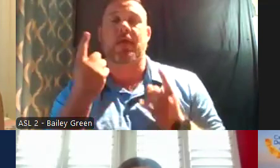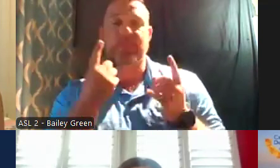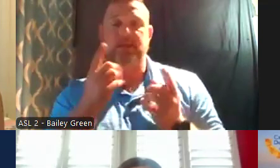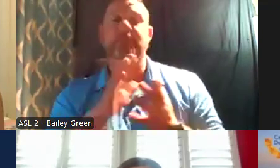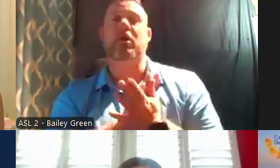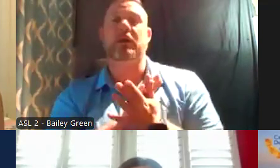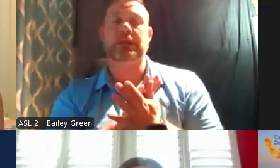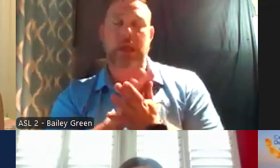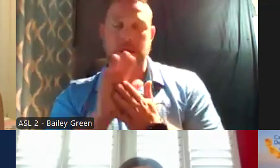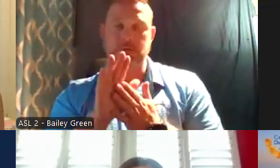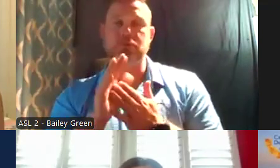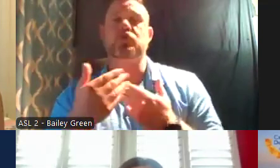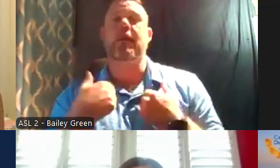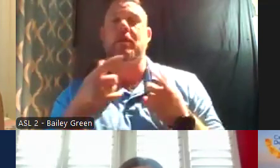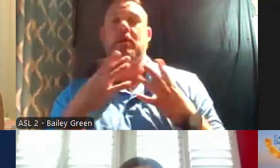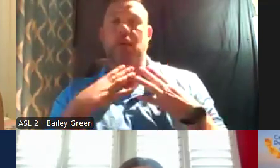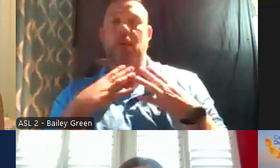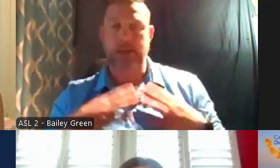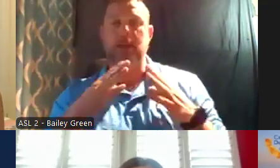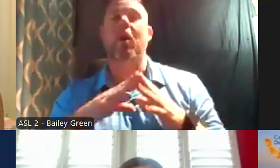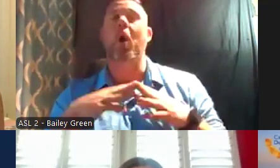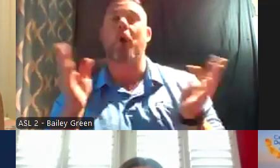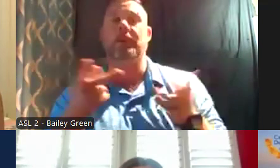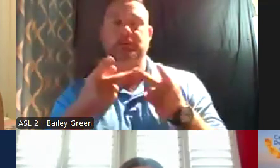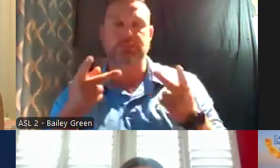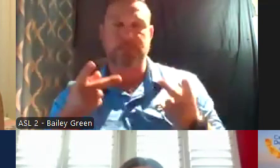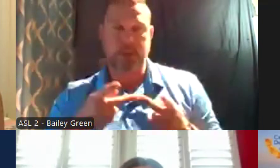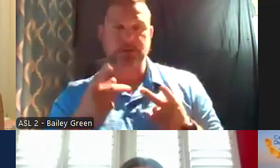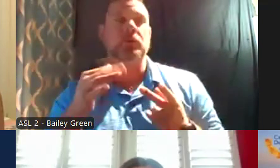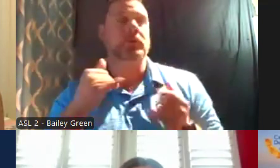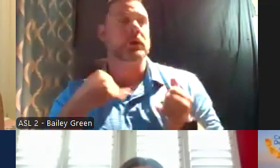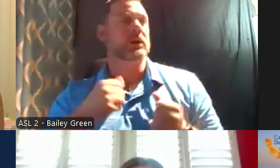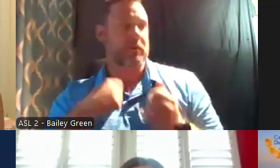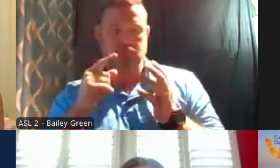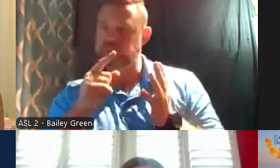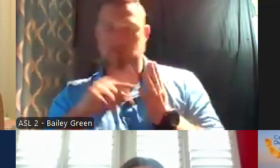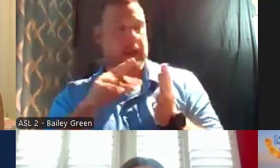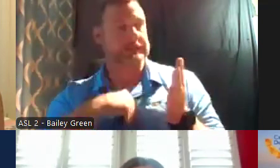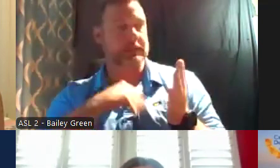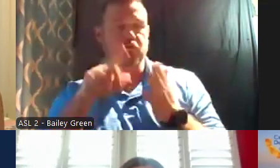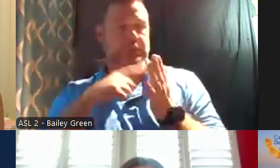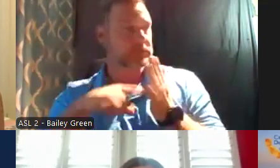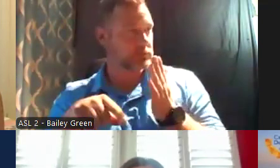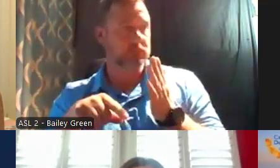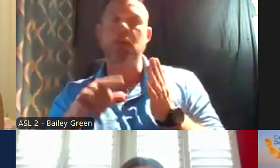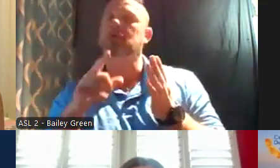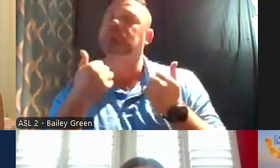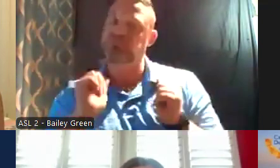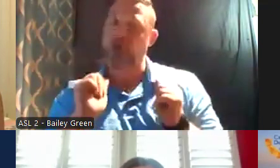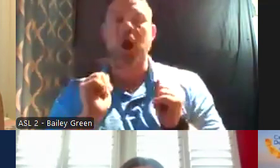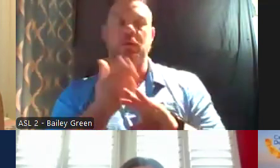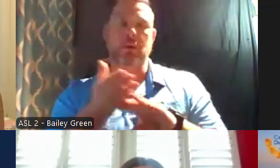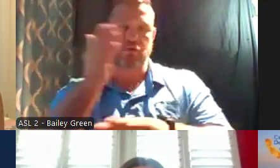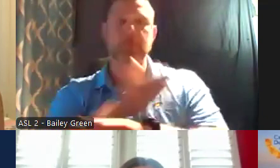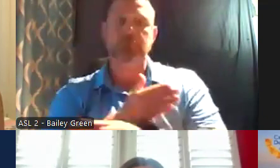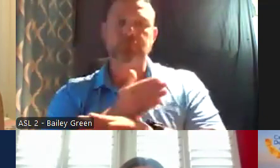to have this committee be an open space where we can, take criticism and try to become better. And so I really appreciate that. And we're going to make